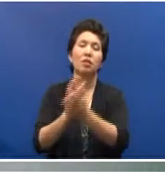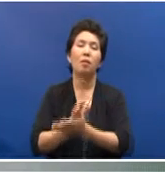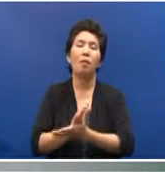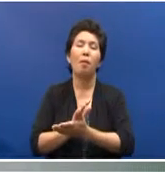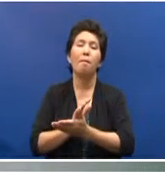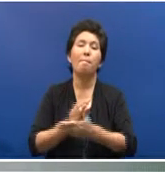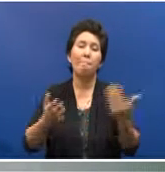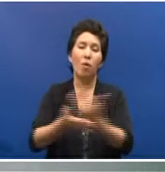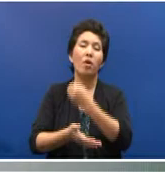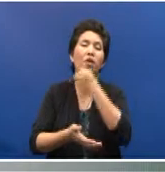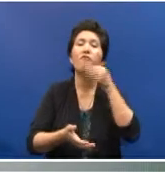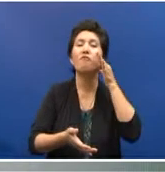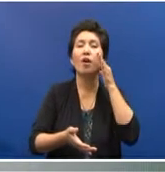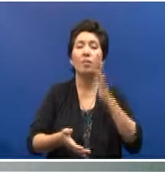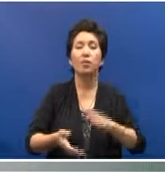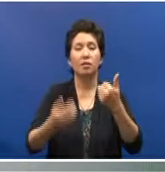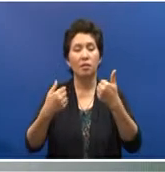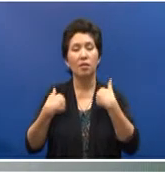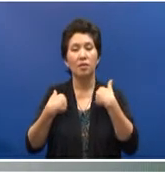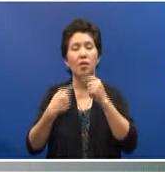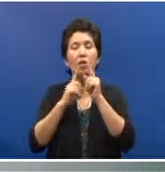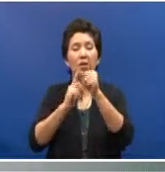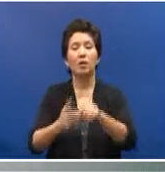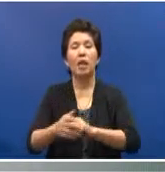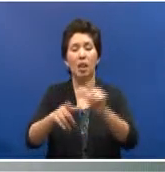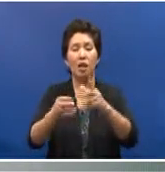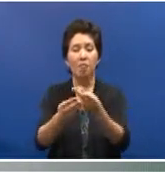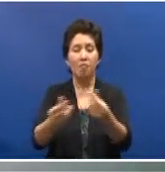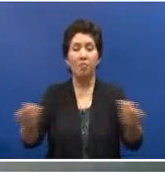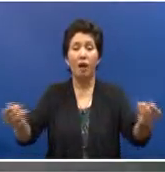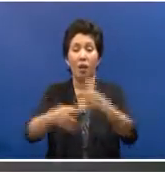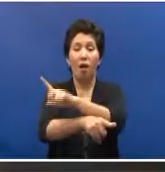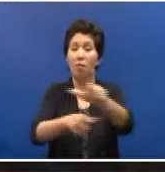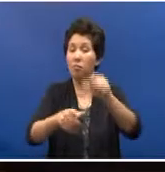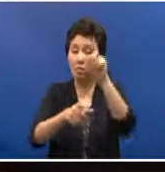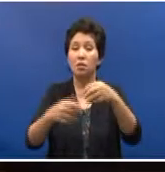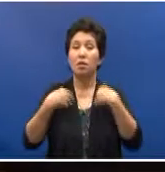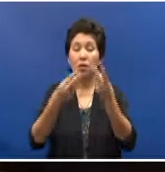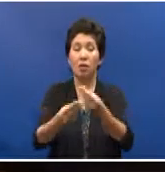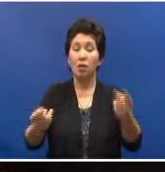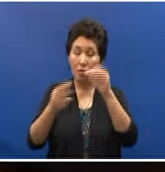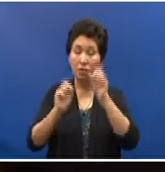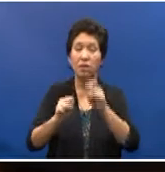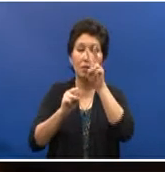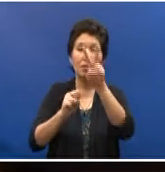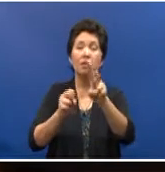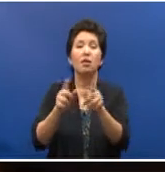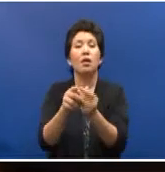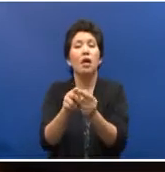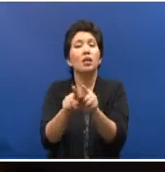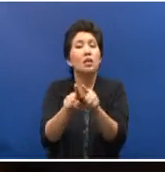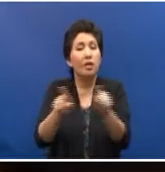modern farmers have private ownerships over the lands that they use. Okay, so you can see the difference, okay,